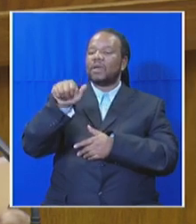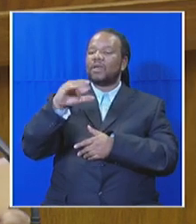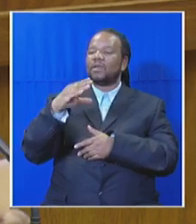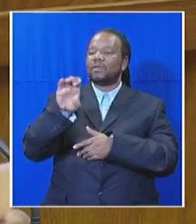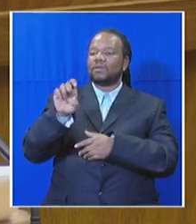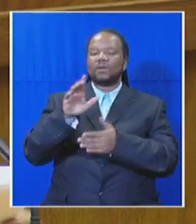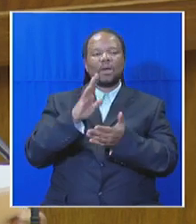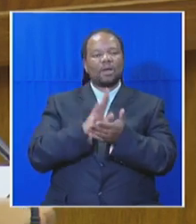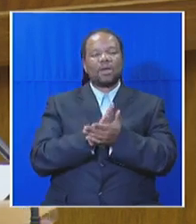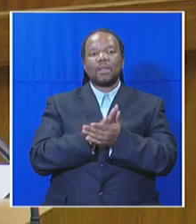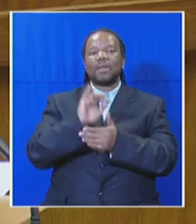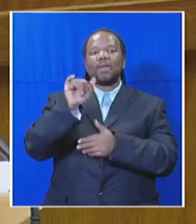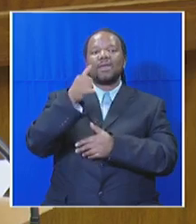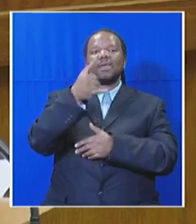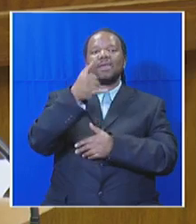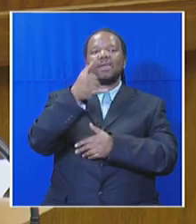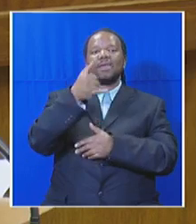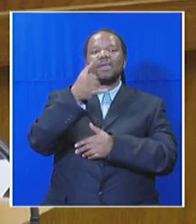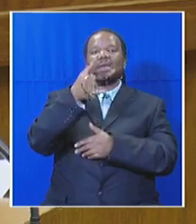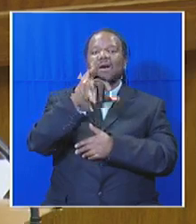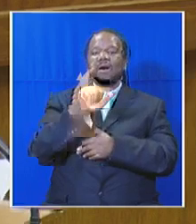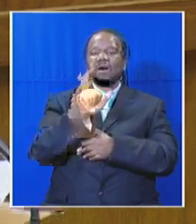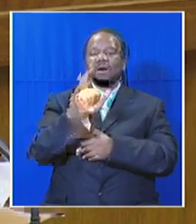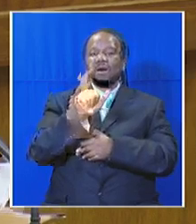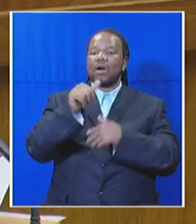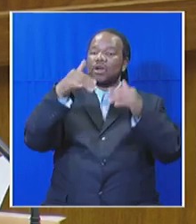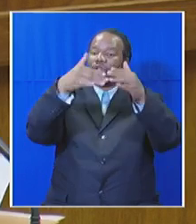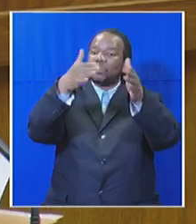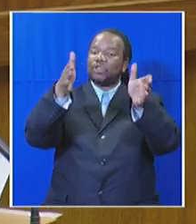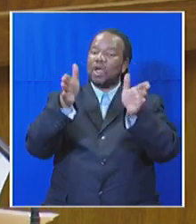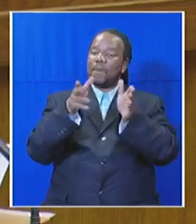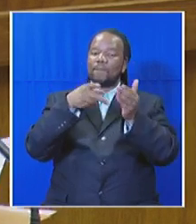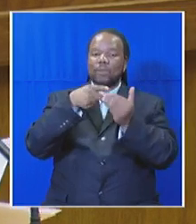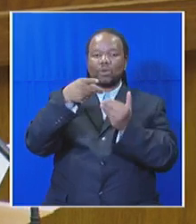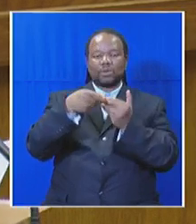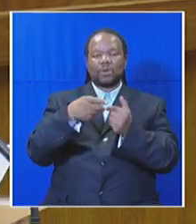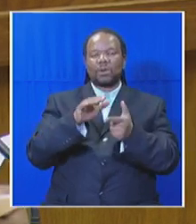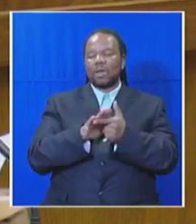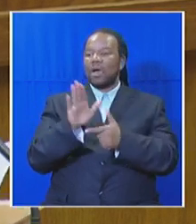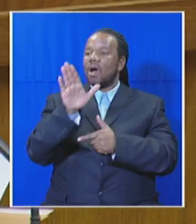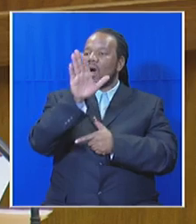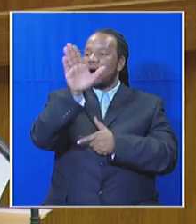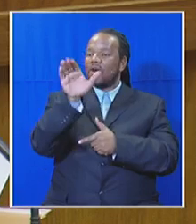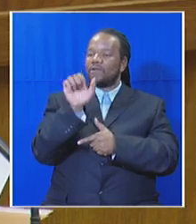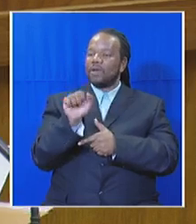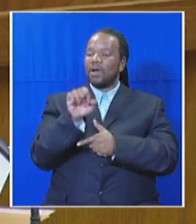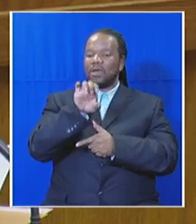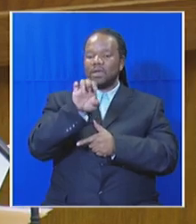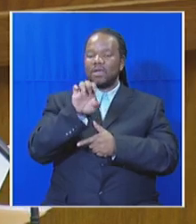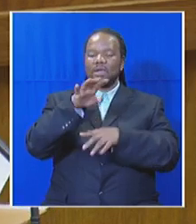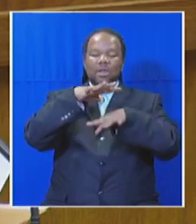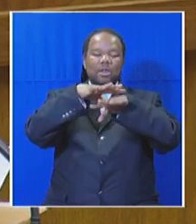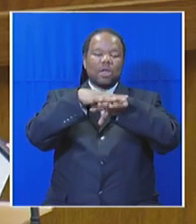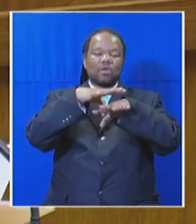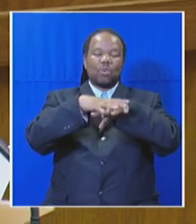project, the Pan-African network, as well as the